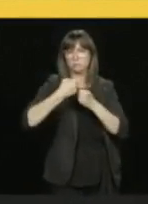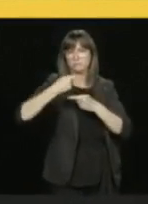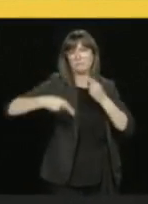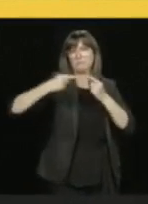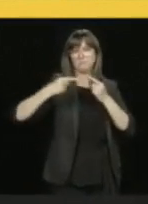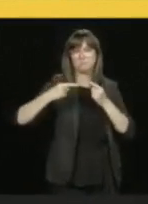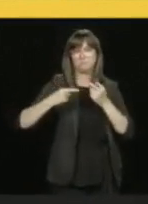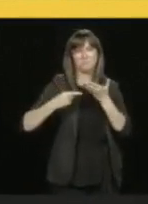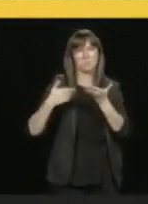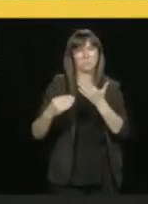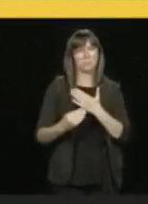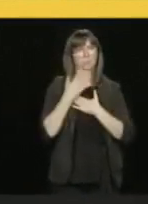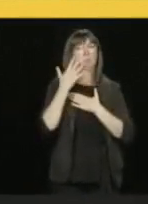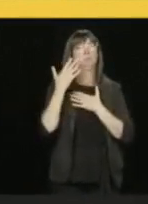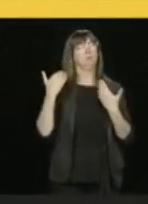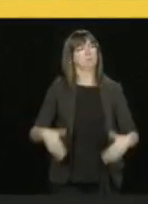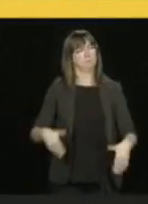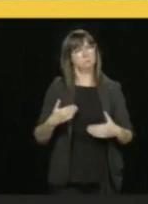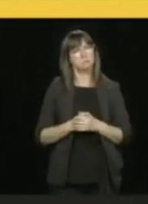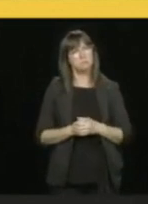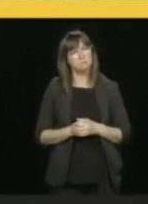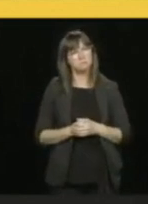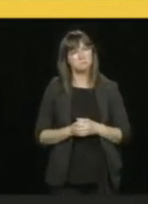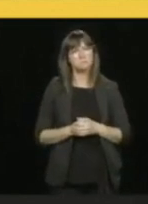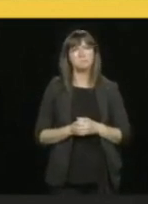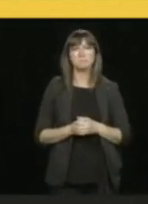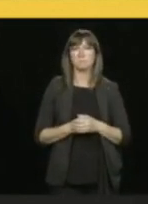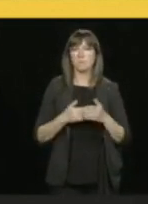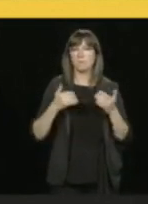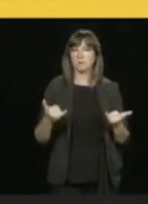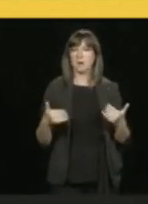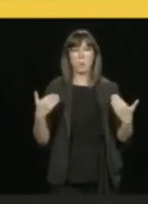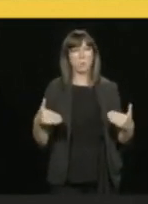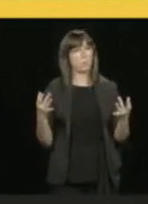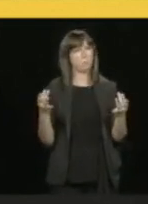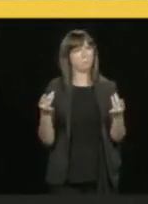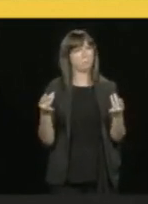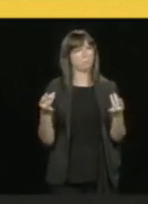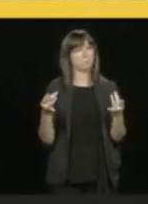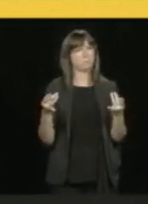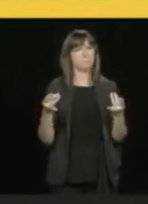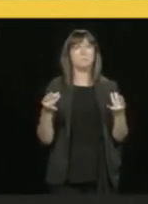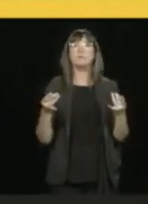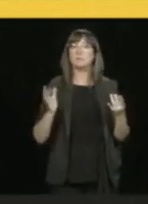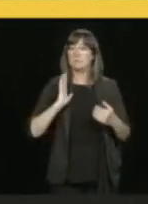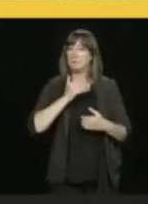inspiration for all of us. We are at a crossroads, and the future is in our hands.